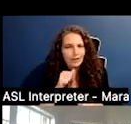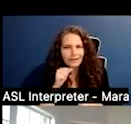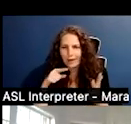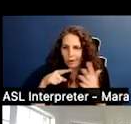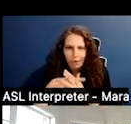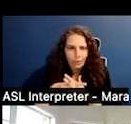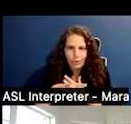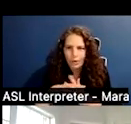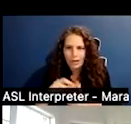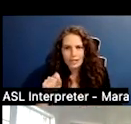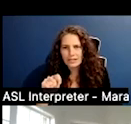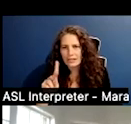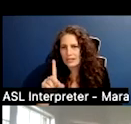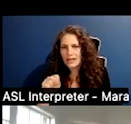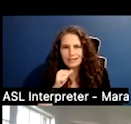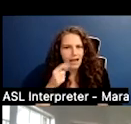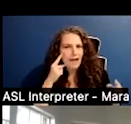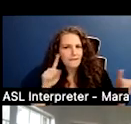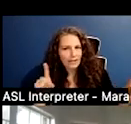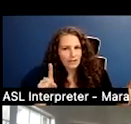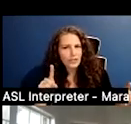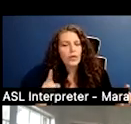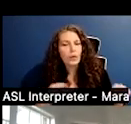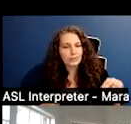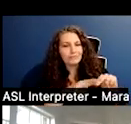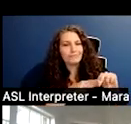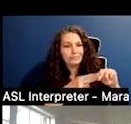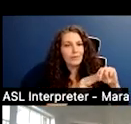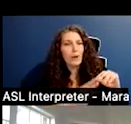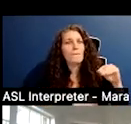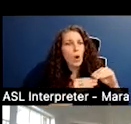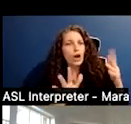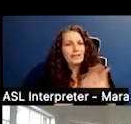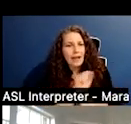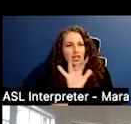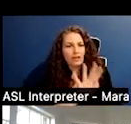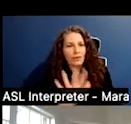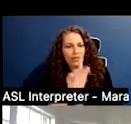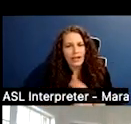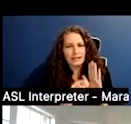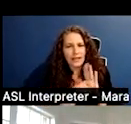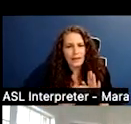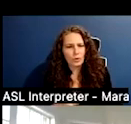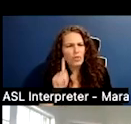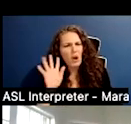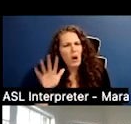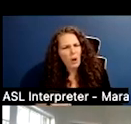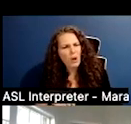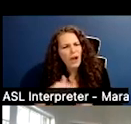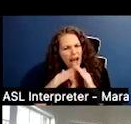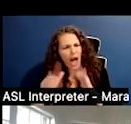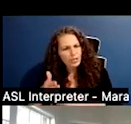There was actually a tick up, a significant tick up in damage. You would expect that houses get better as the building codes get